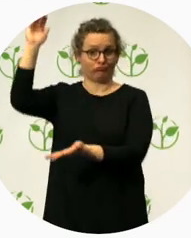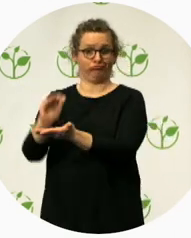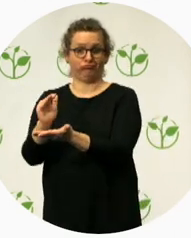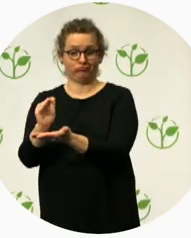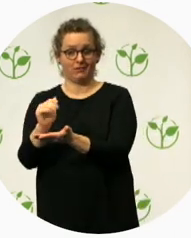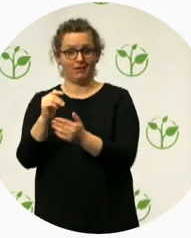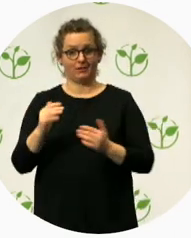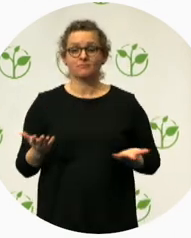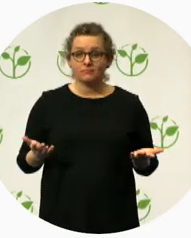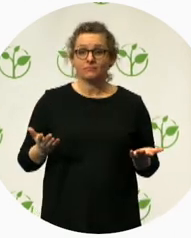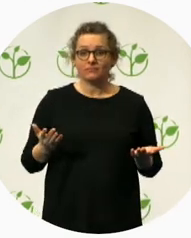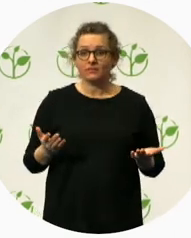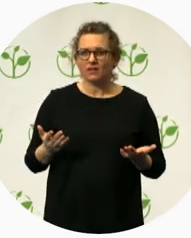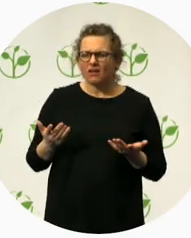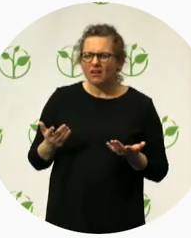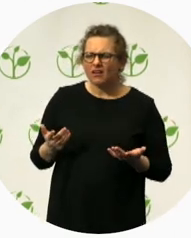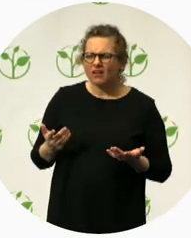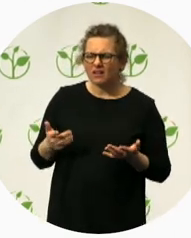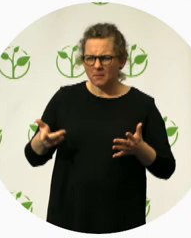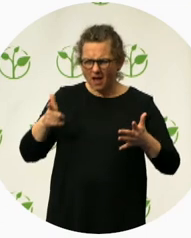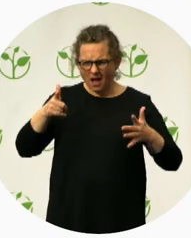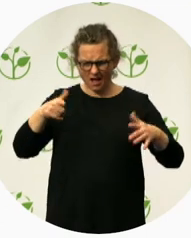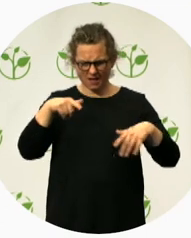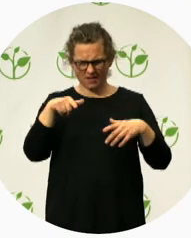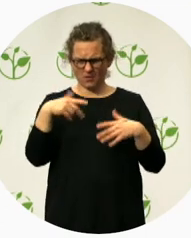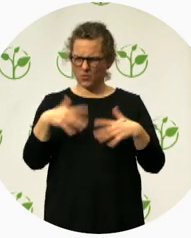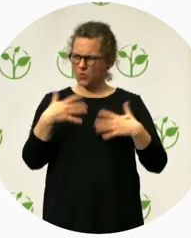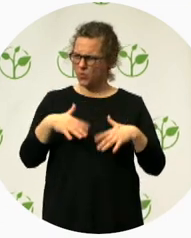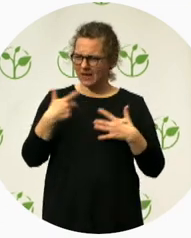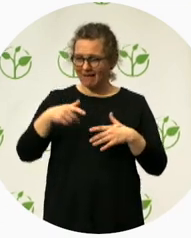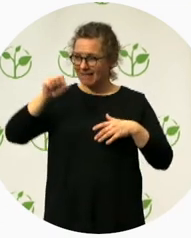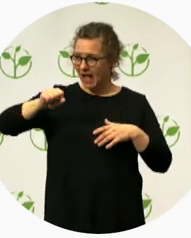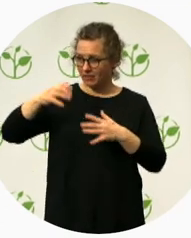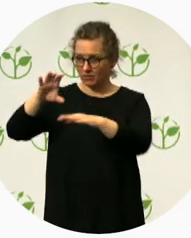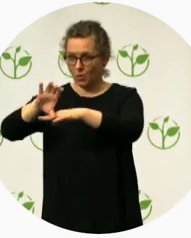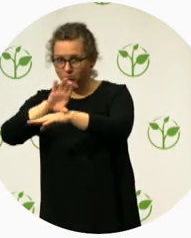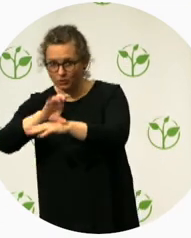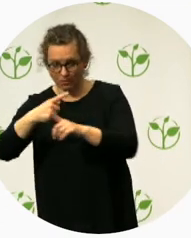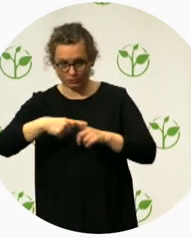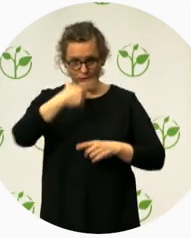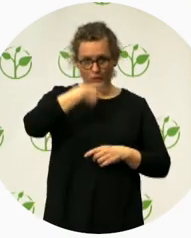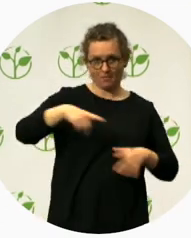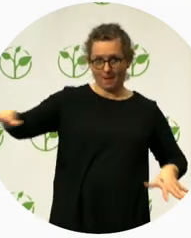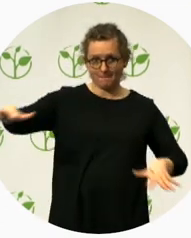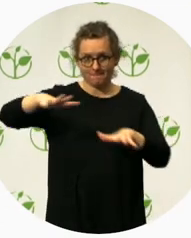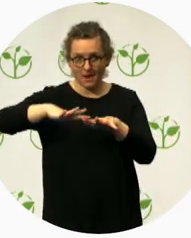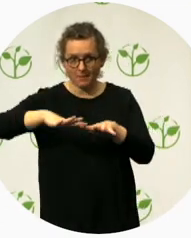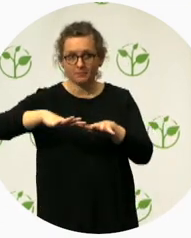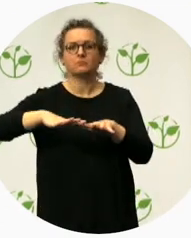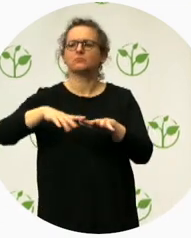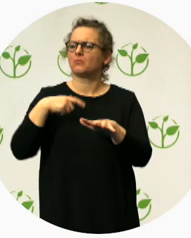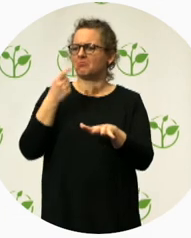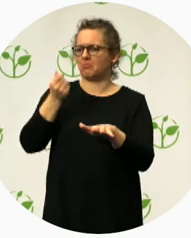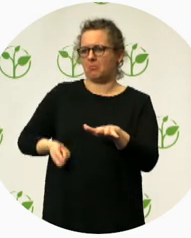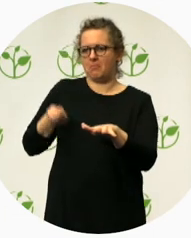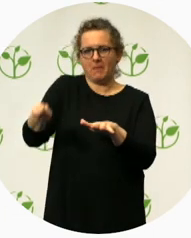these interfaces, are mainstream. They are something that anyone and everyone is likely to start to use